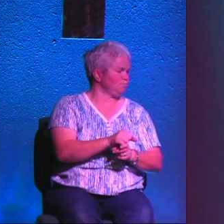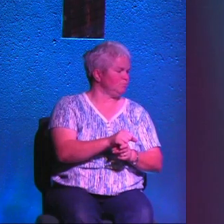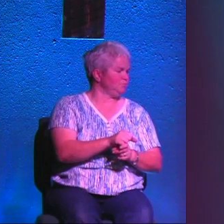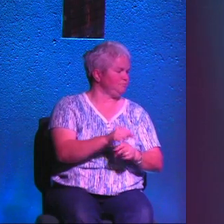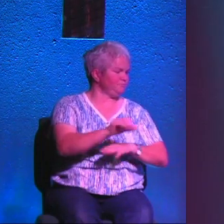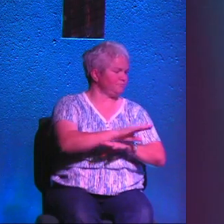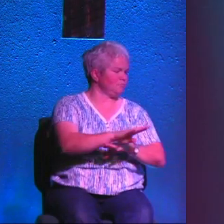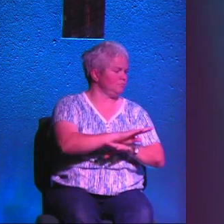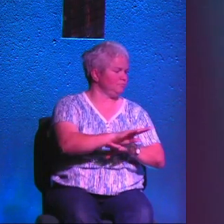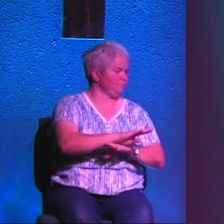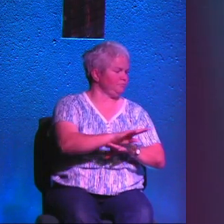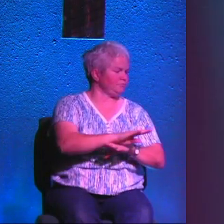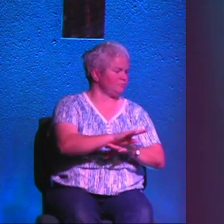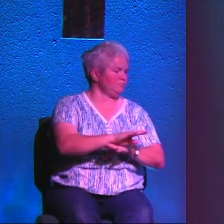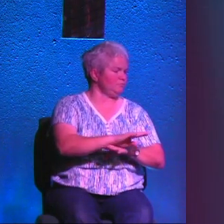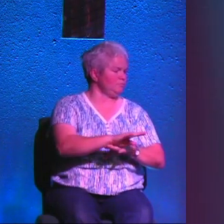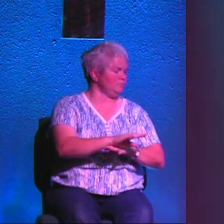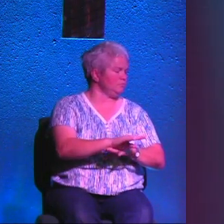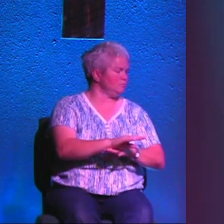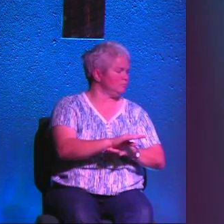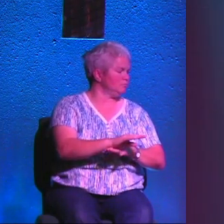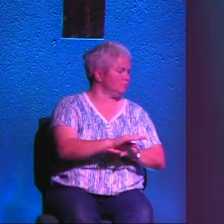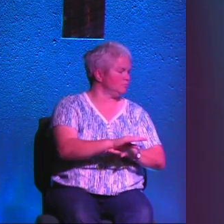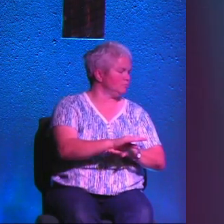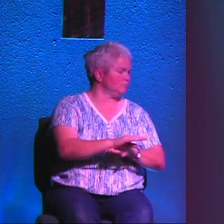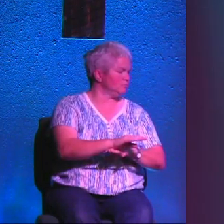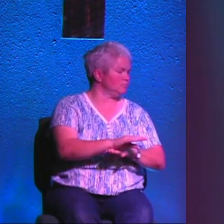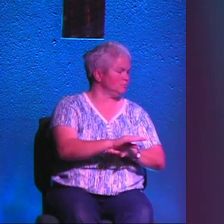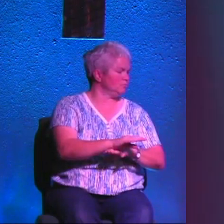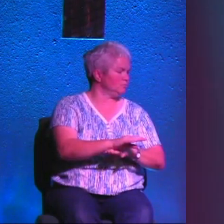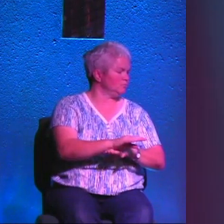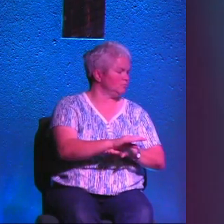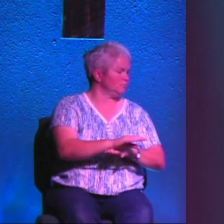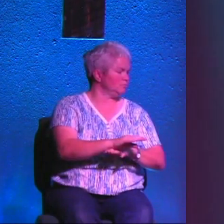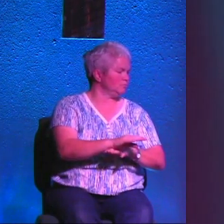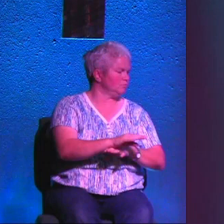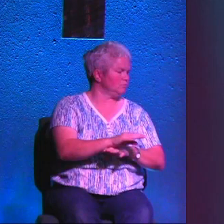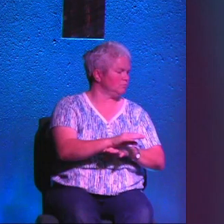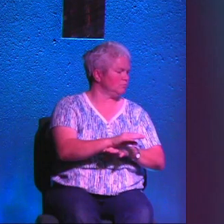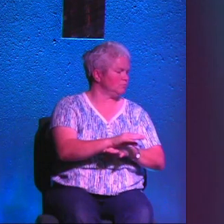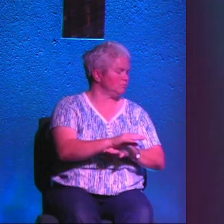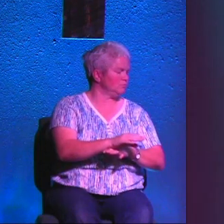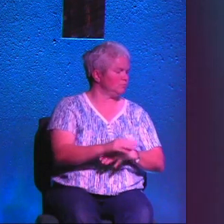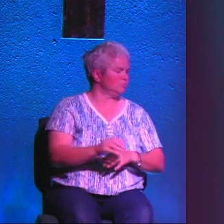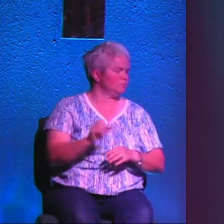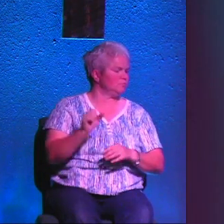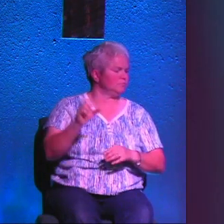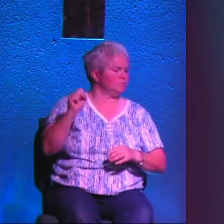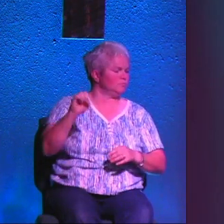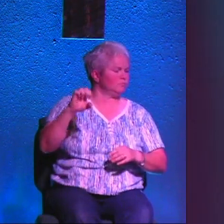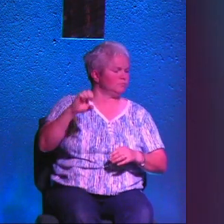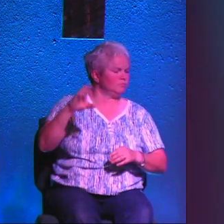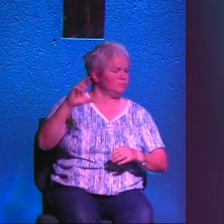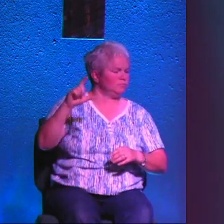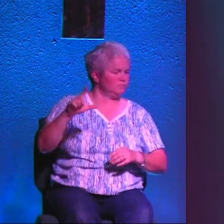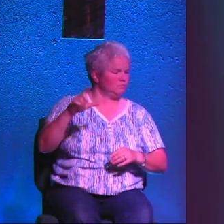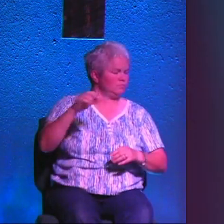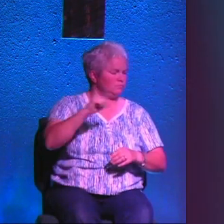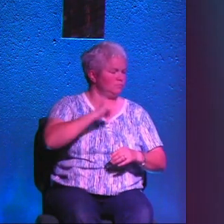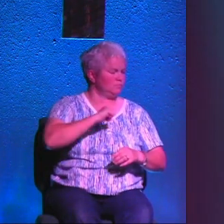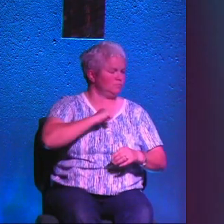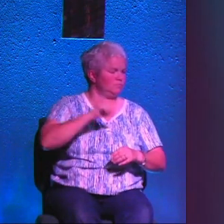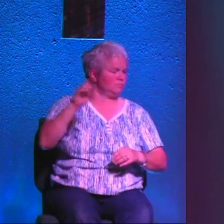through practicing these rigid, strict self-denial kind of things, right?